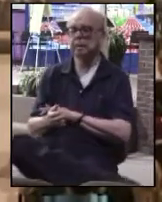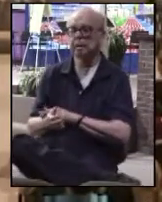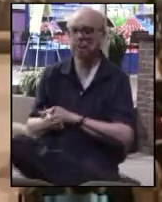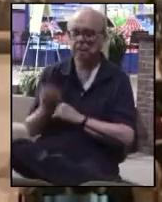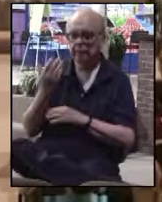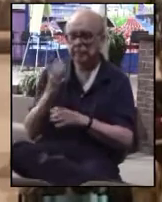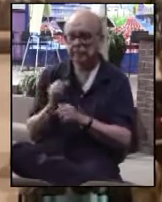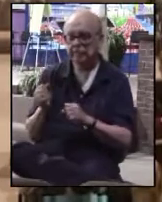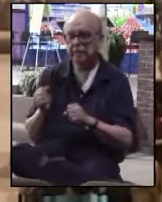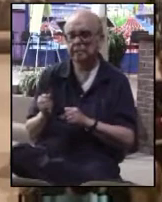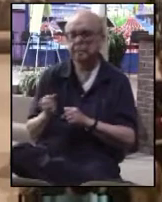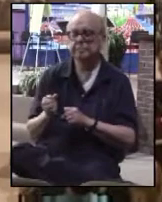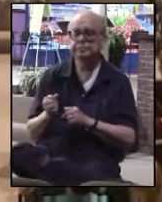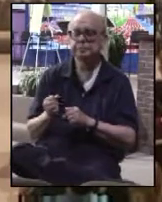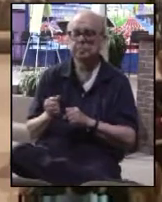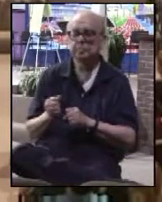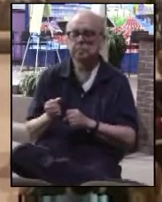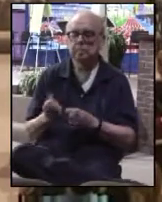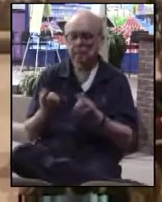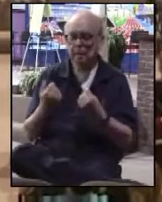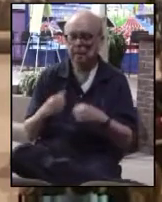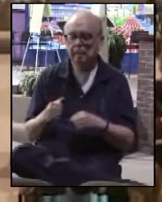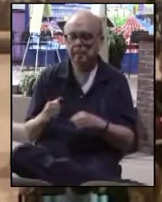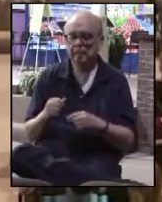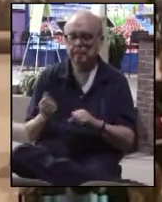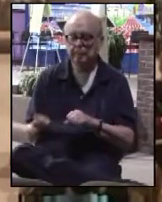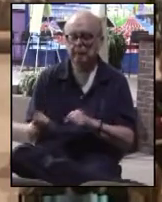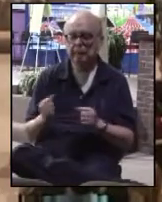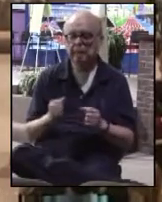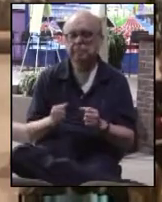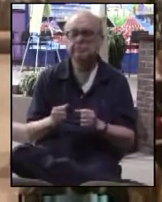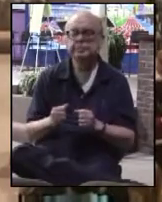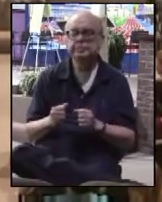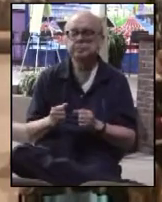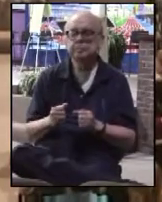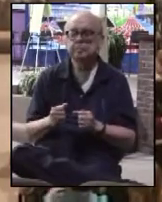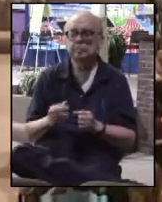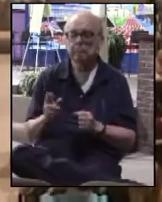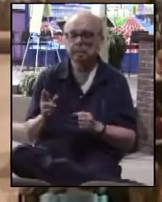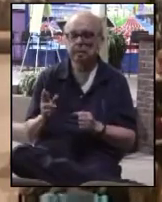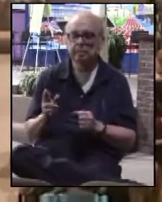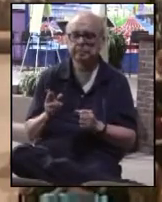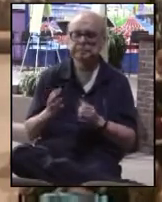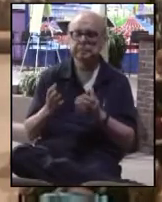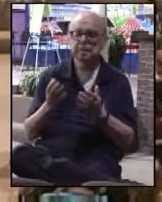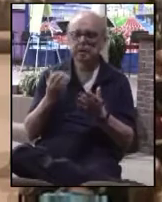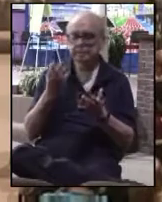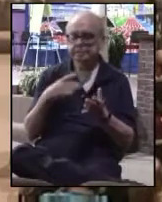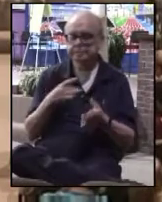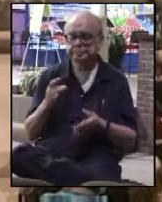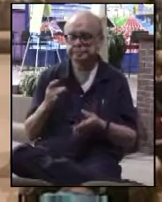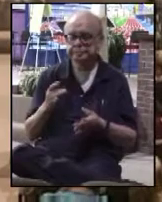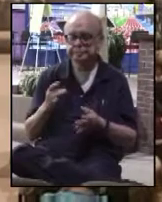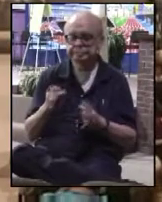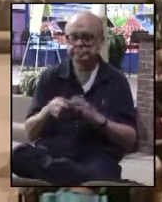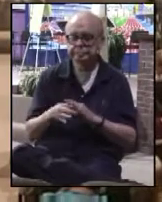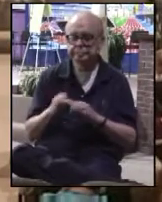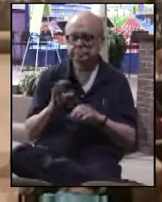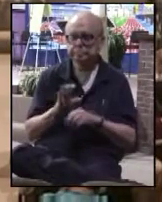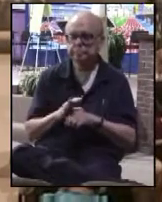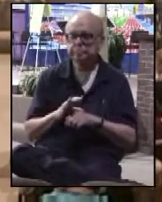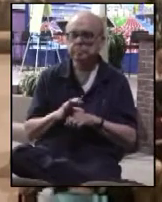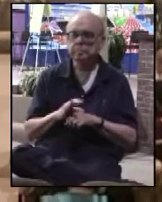saved would you like to come and be baptized or if you would like to join this church